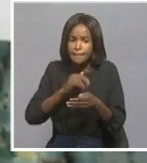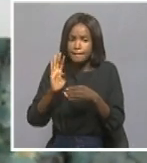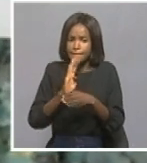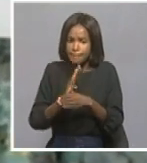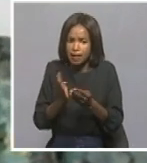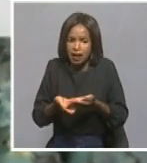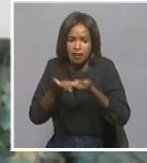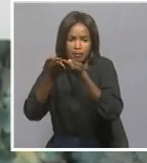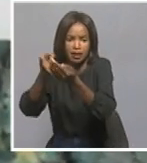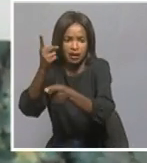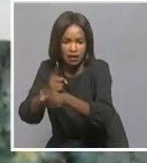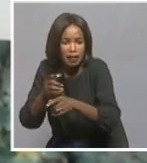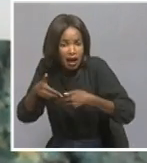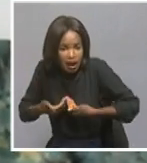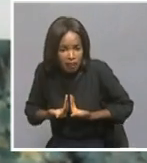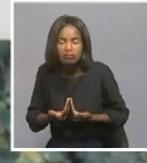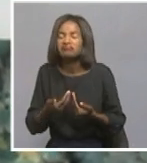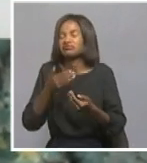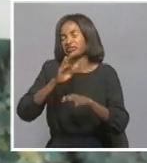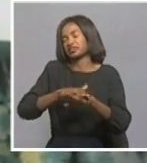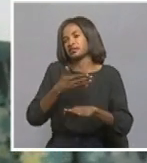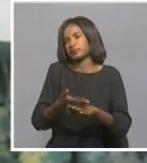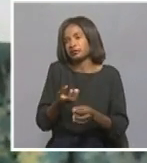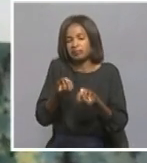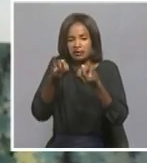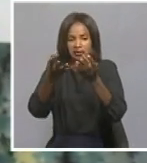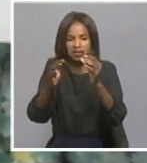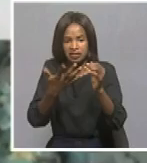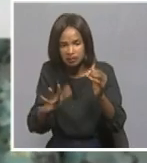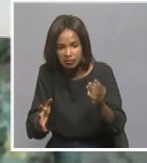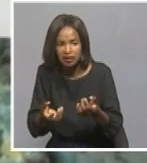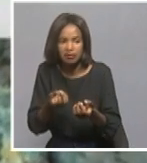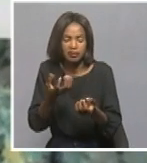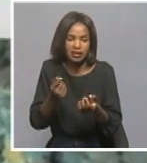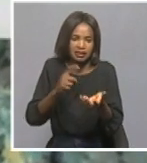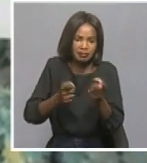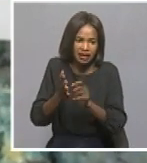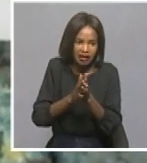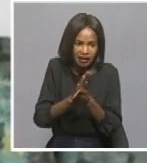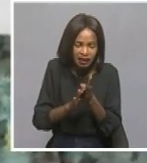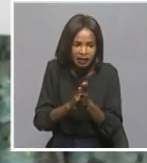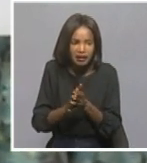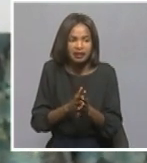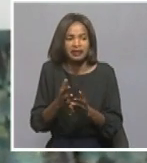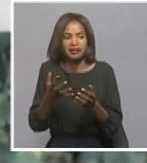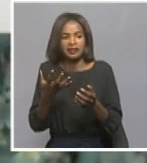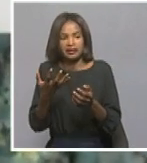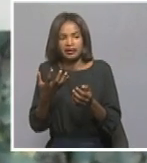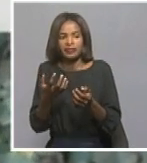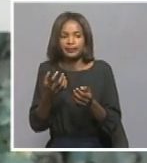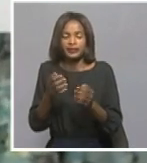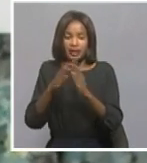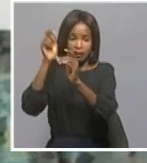government. That is from providing really, provision of sanitation and water to our informal settlements, you know,